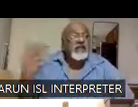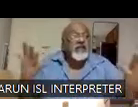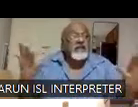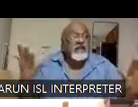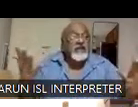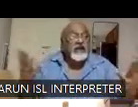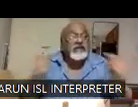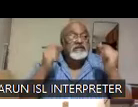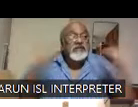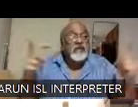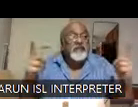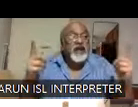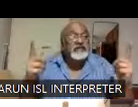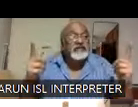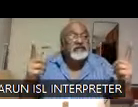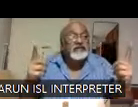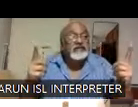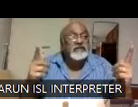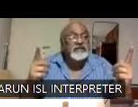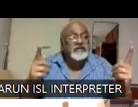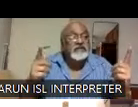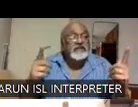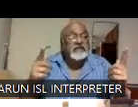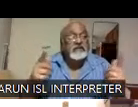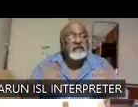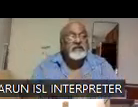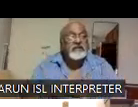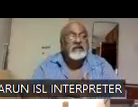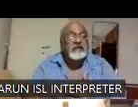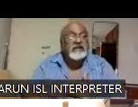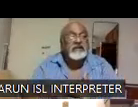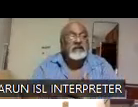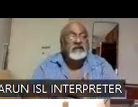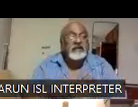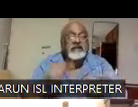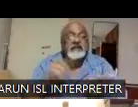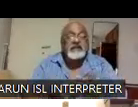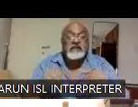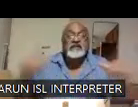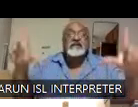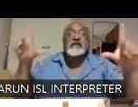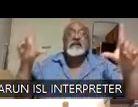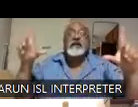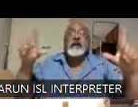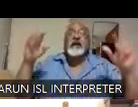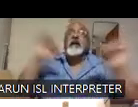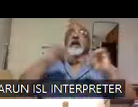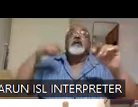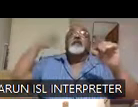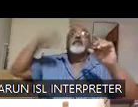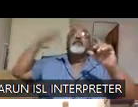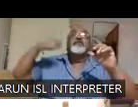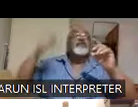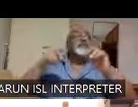the mainstream school, this was a image, a scene out of a movie. So